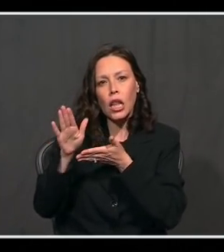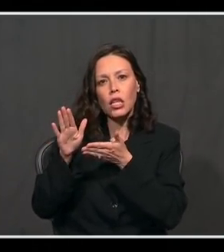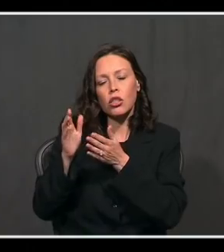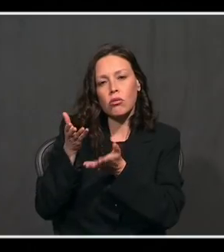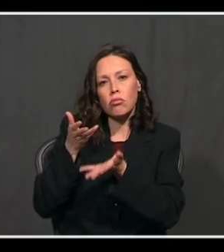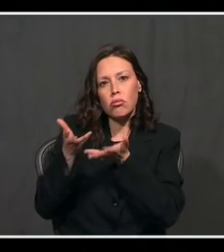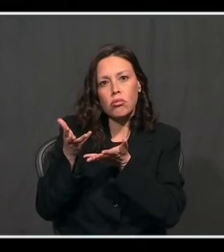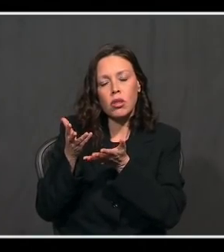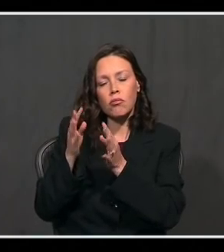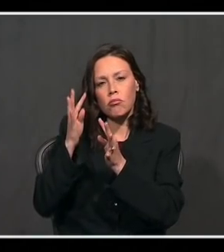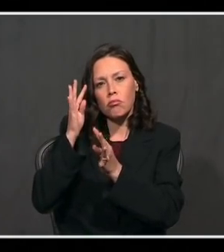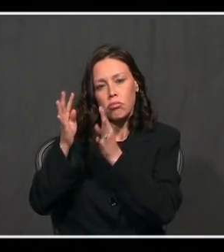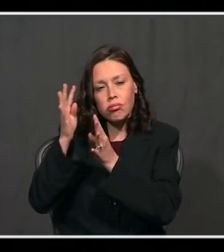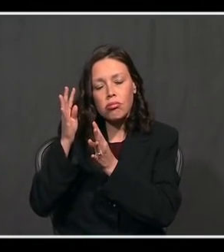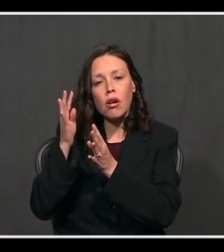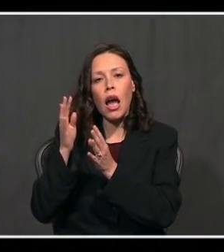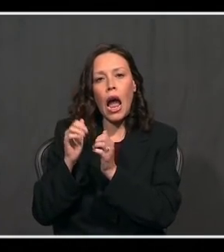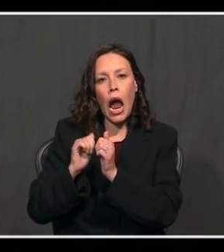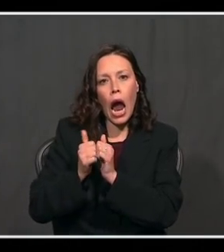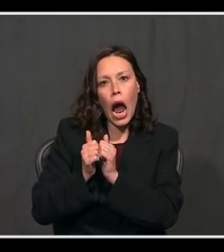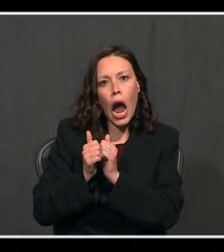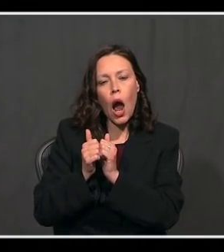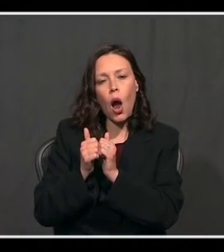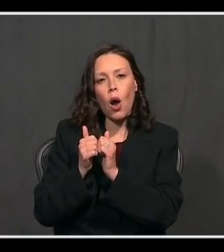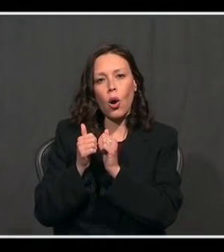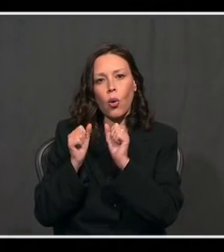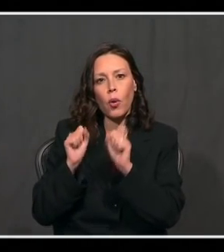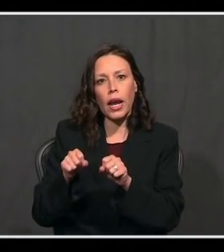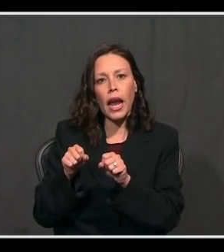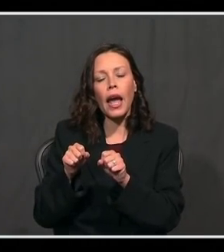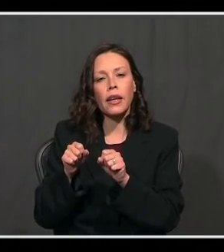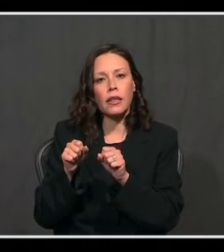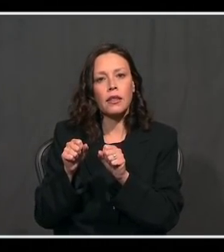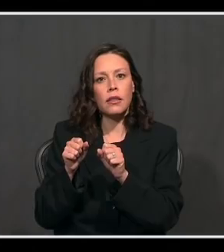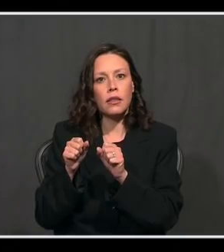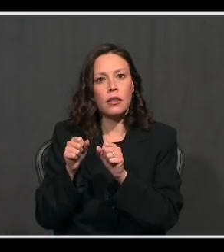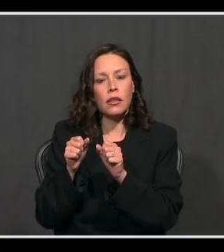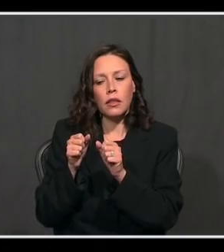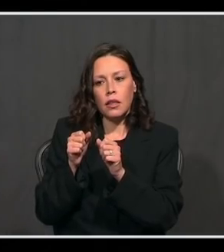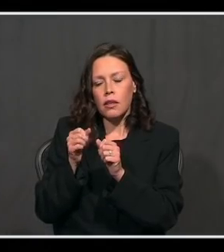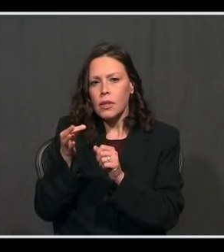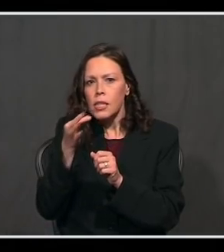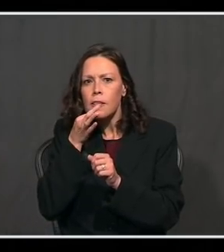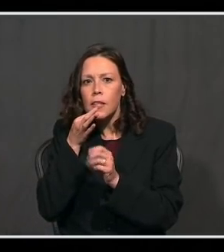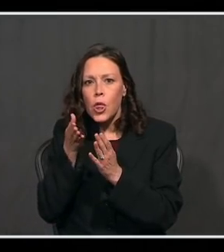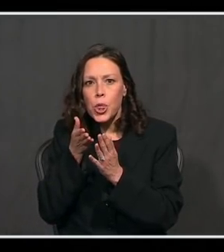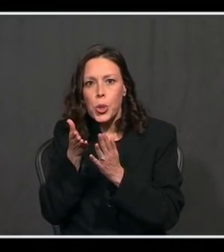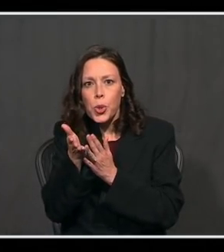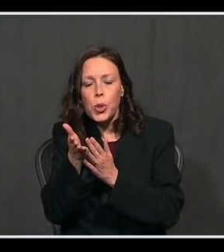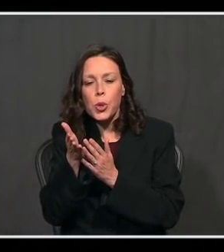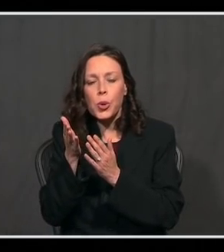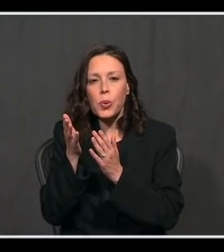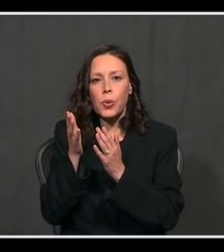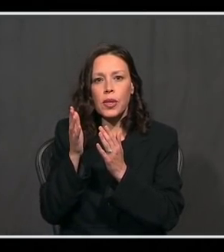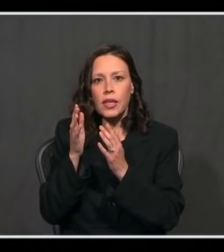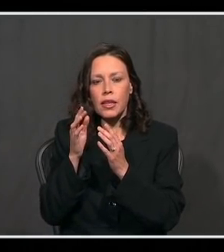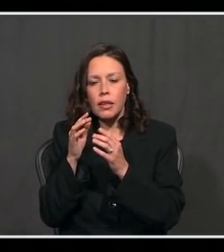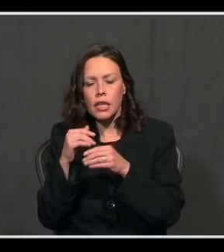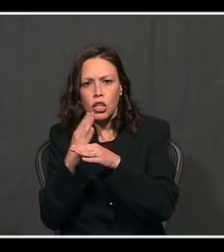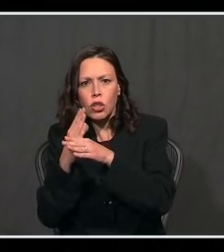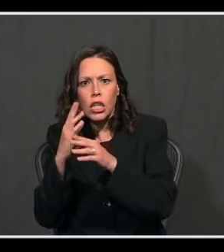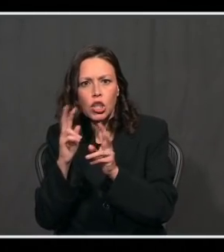conversations about innovation. How do we are able to act in an agile and adaptive way to the